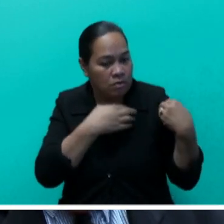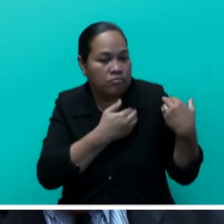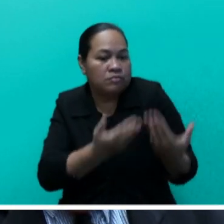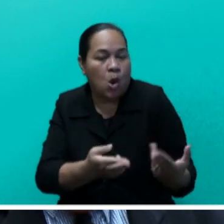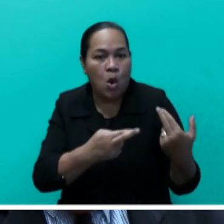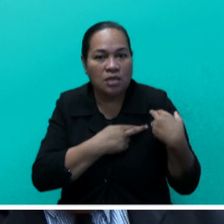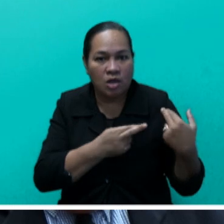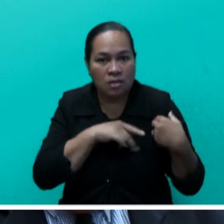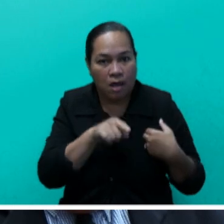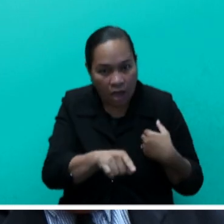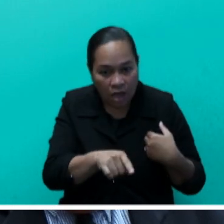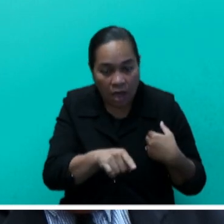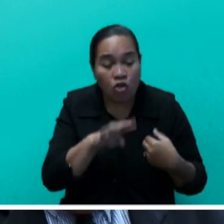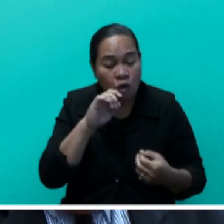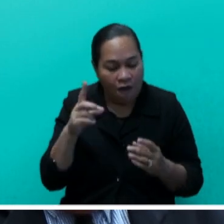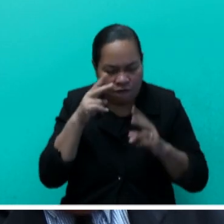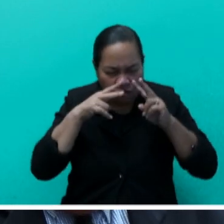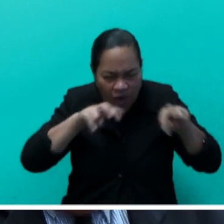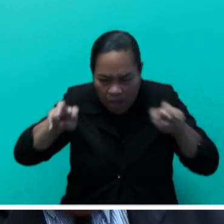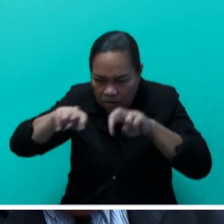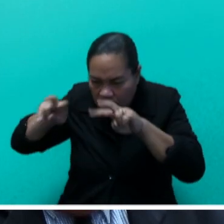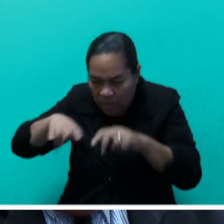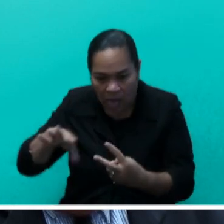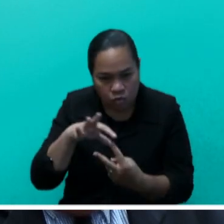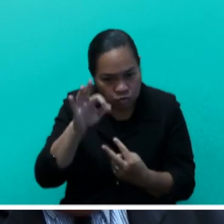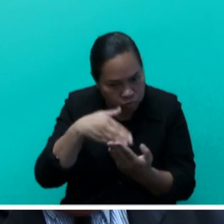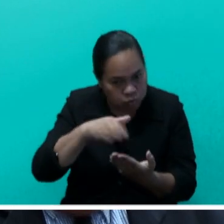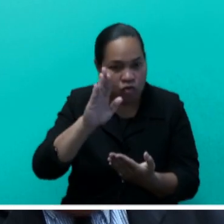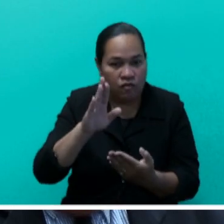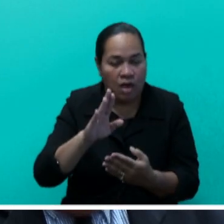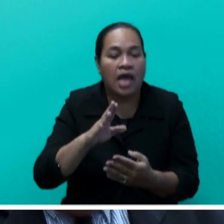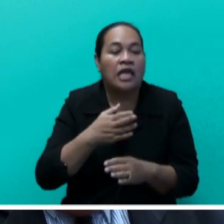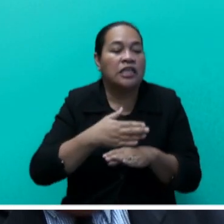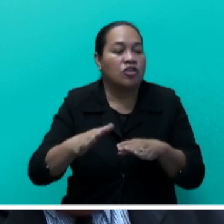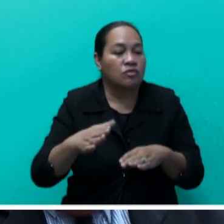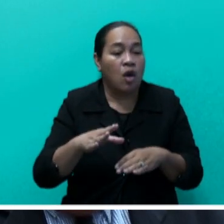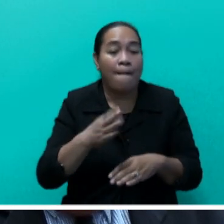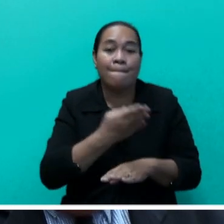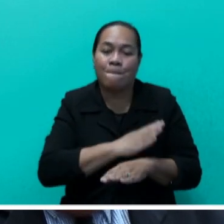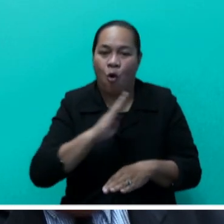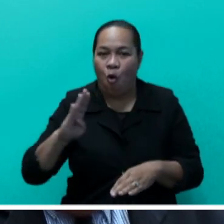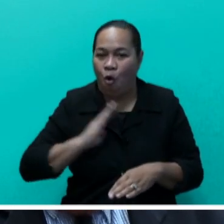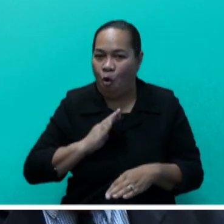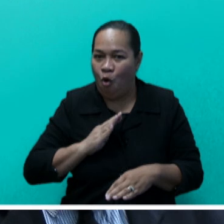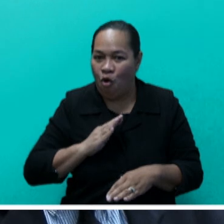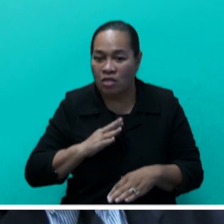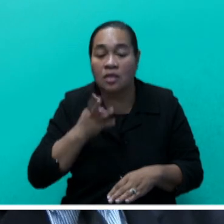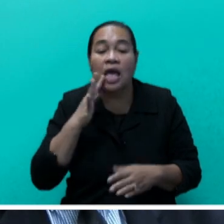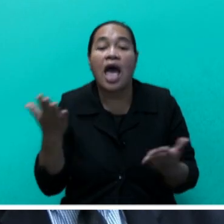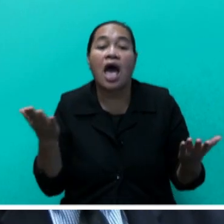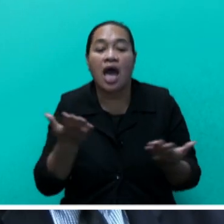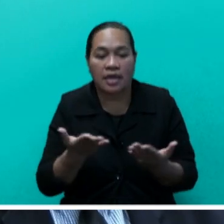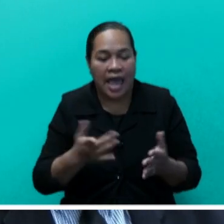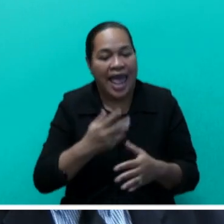responsible to vet and approve all nominations for the new board of directors to be elected at the AGM